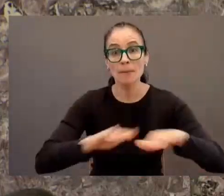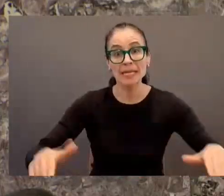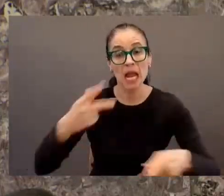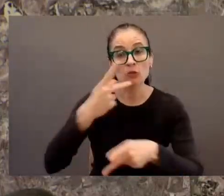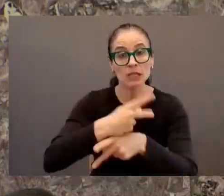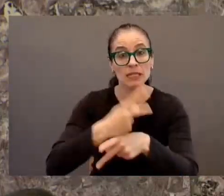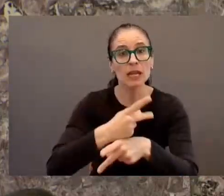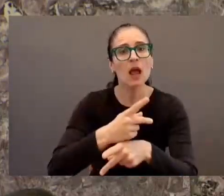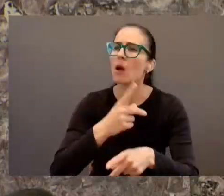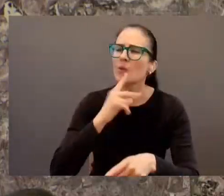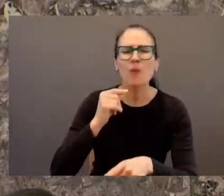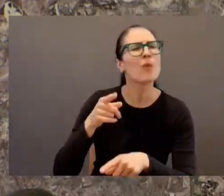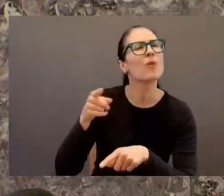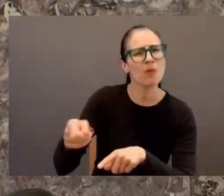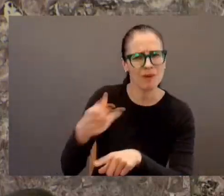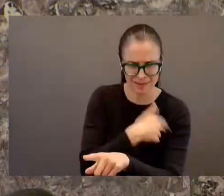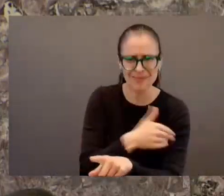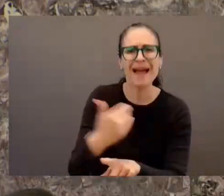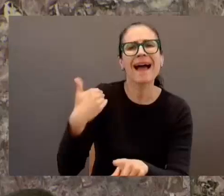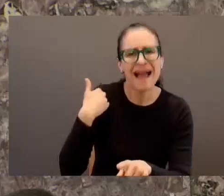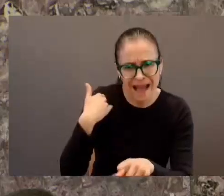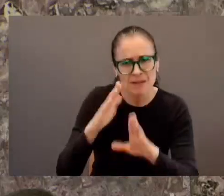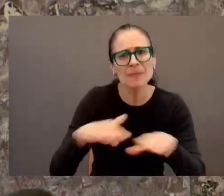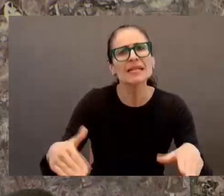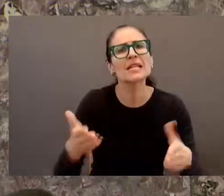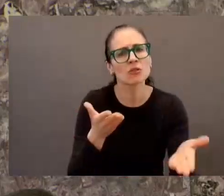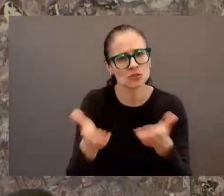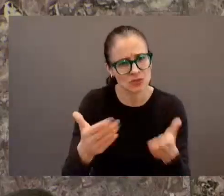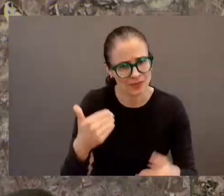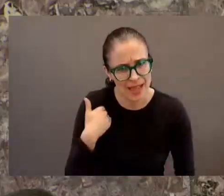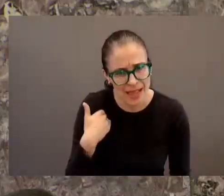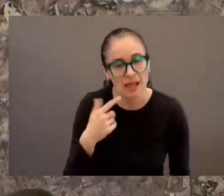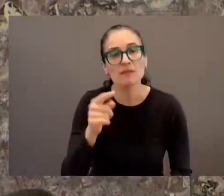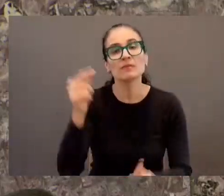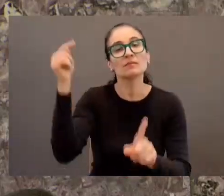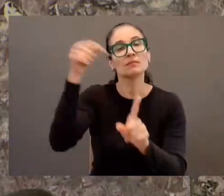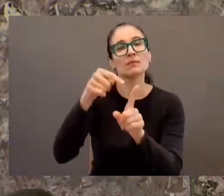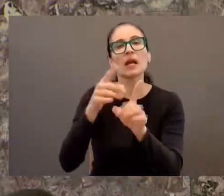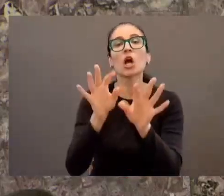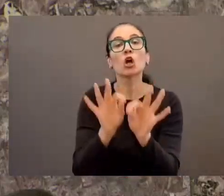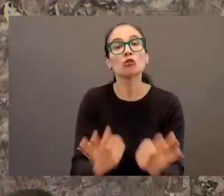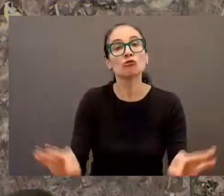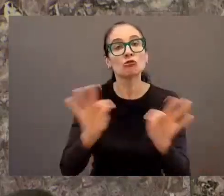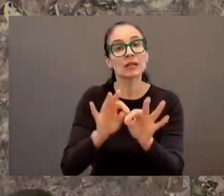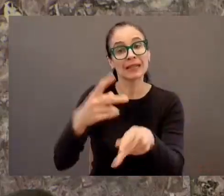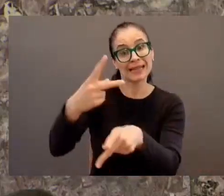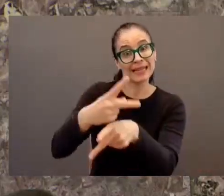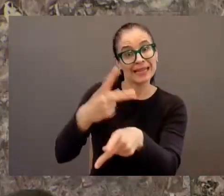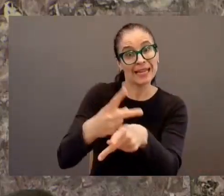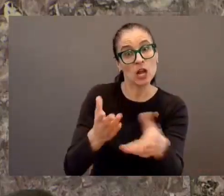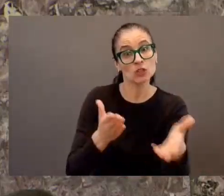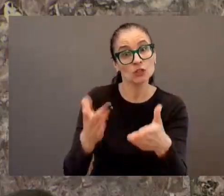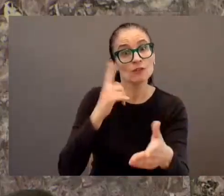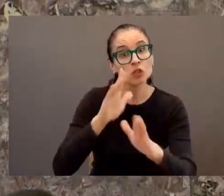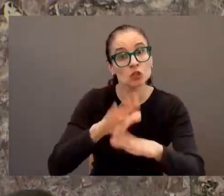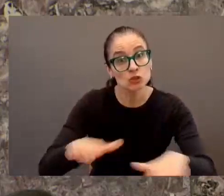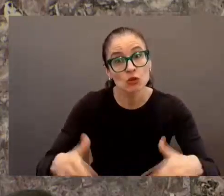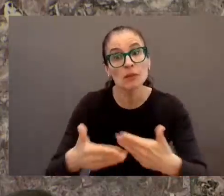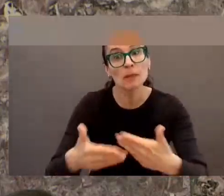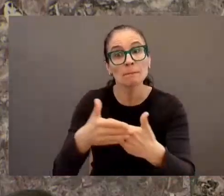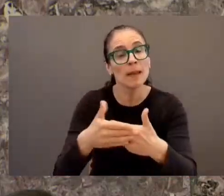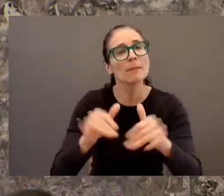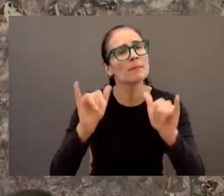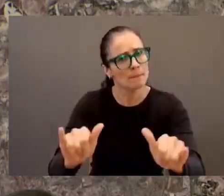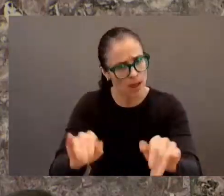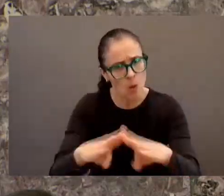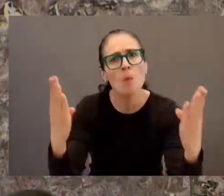want everyone to know that critical care services for children and for babies remain open at Kelowna General, and in fact,